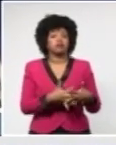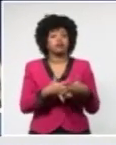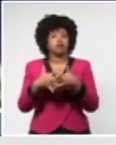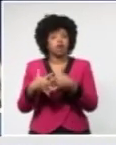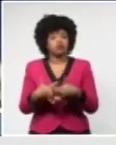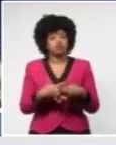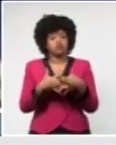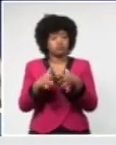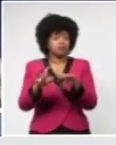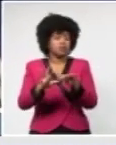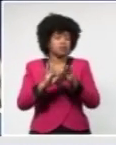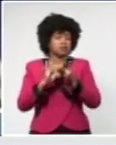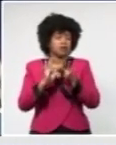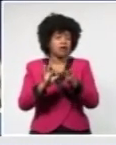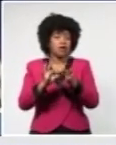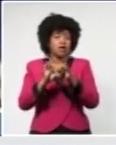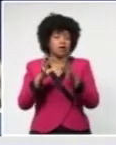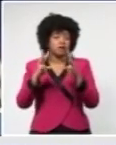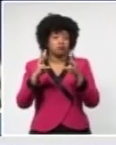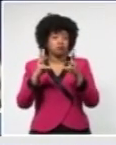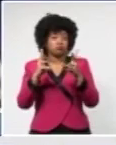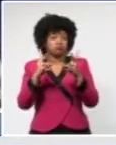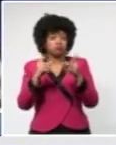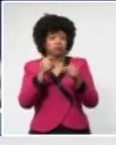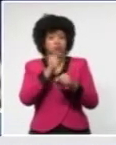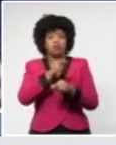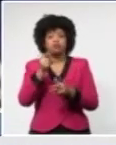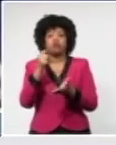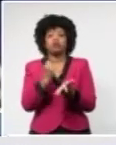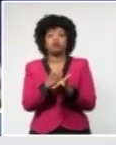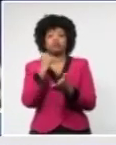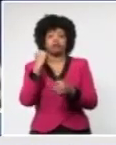As of 12 o'clock last night, as we always say,